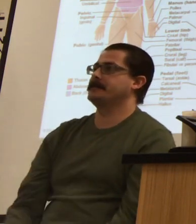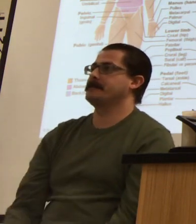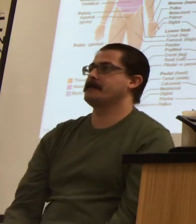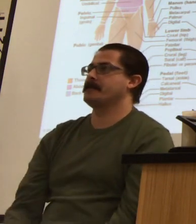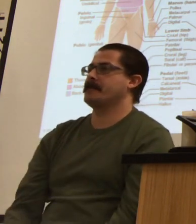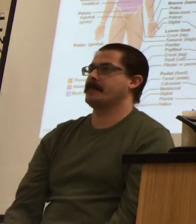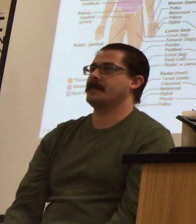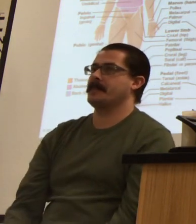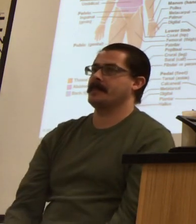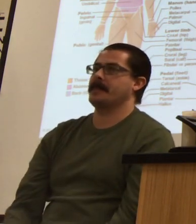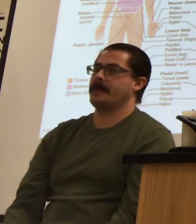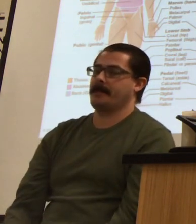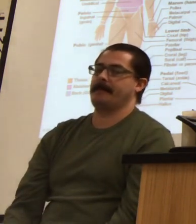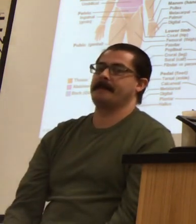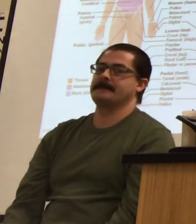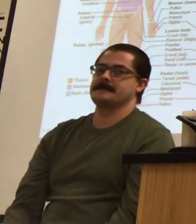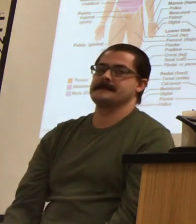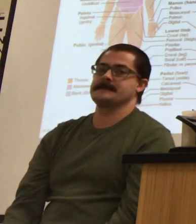Between